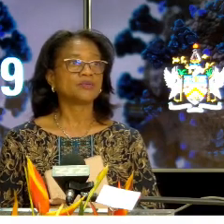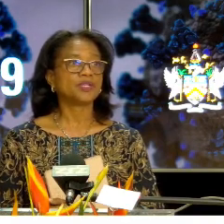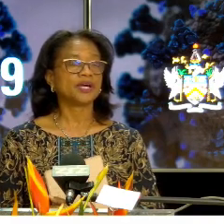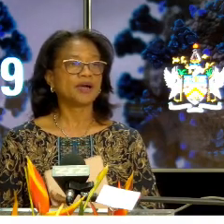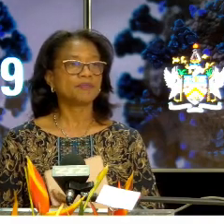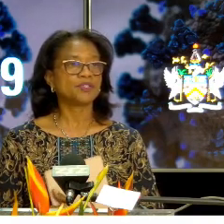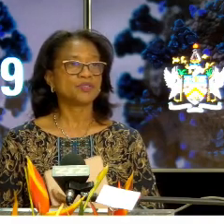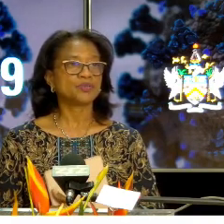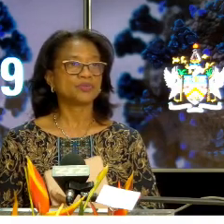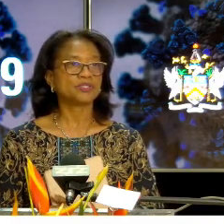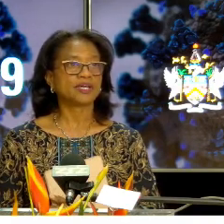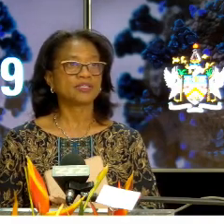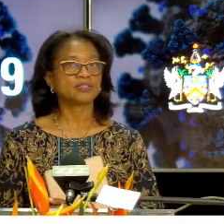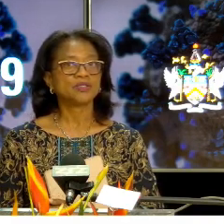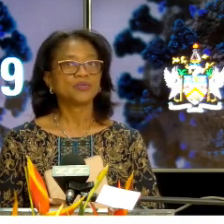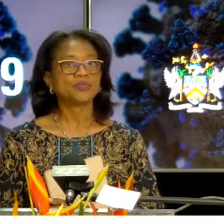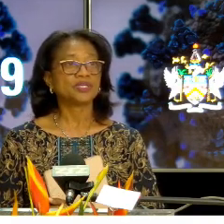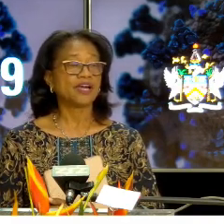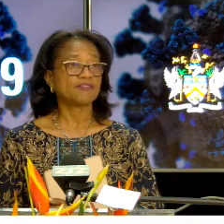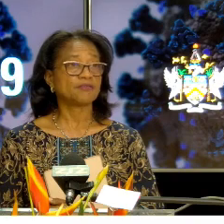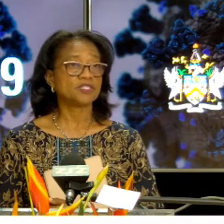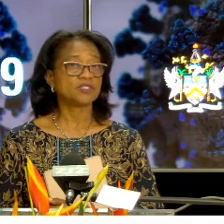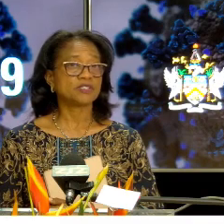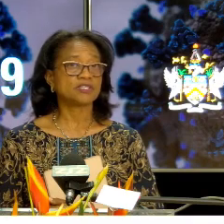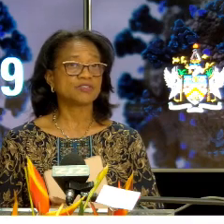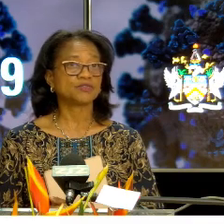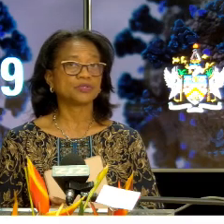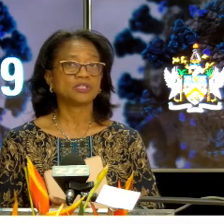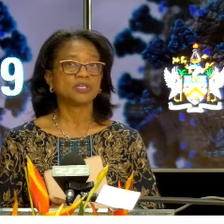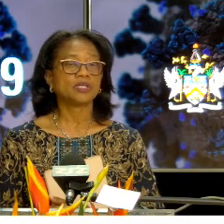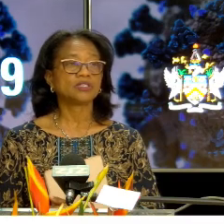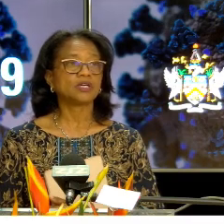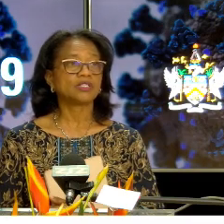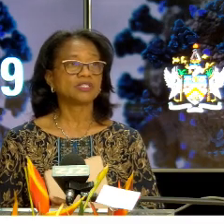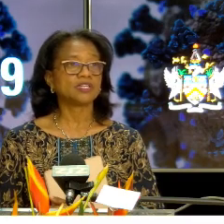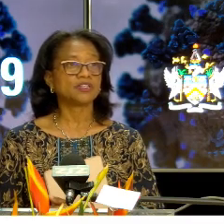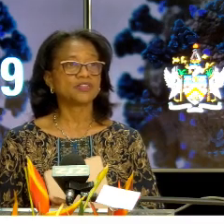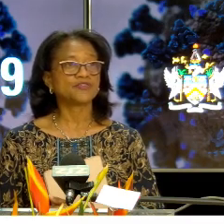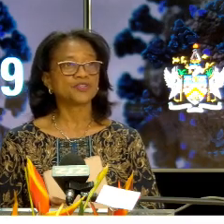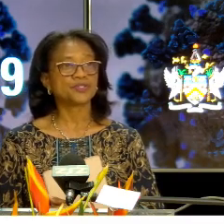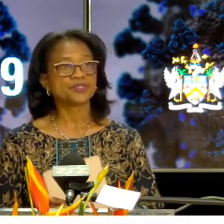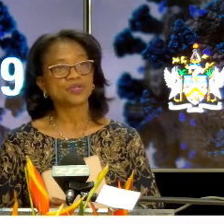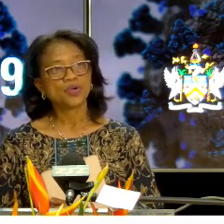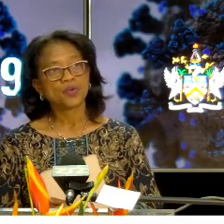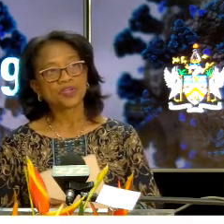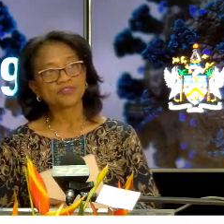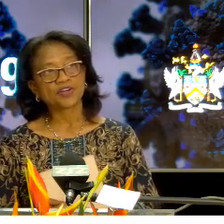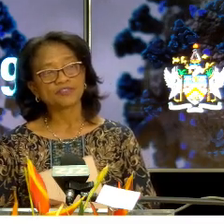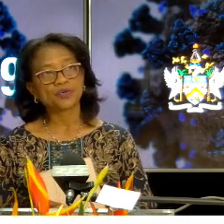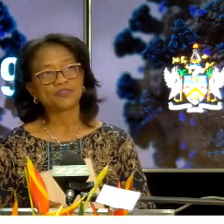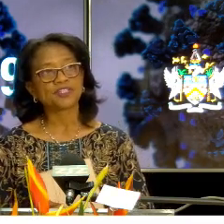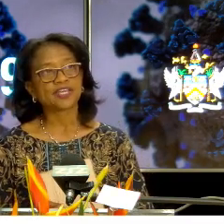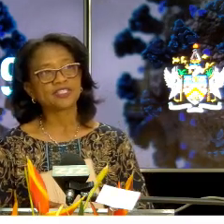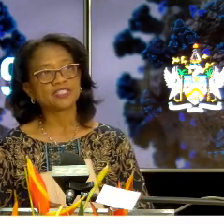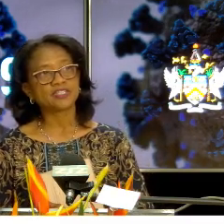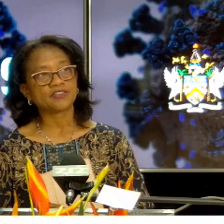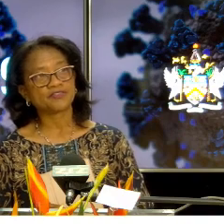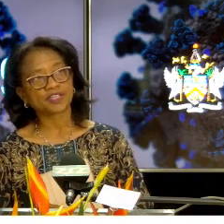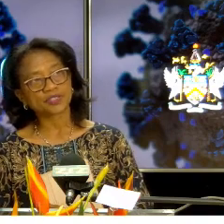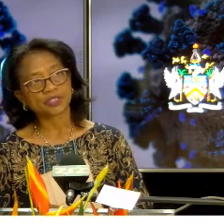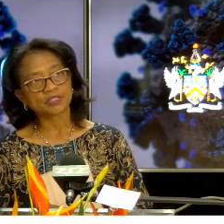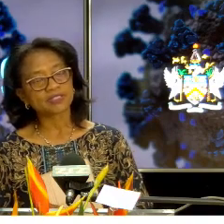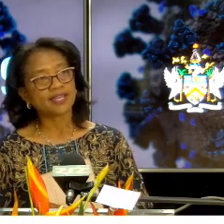and we are happy to note that we have been successful in containing the first wave of